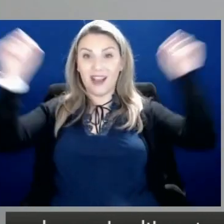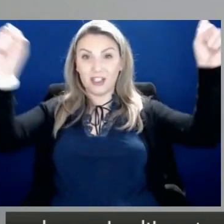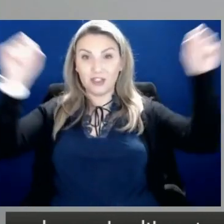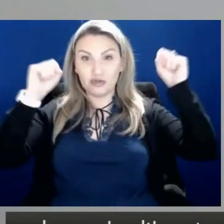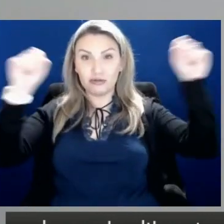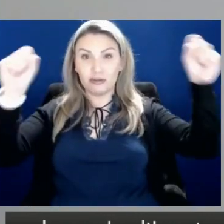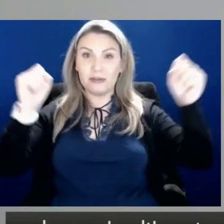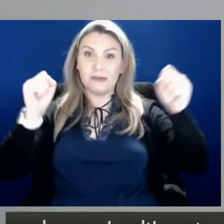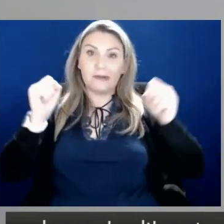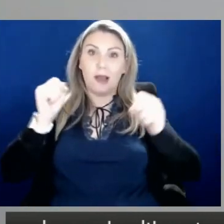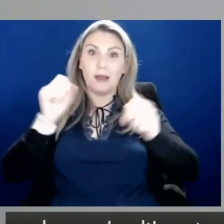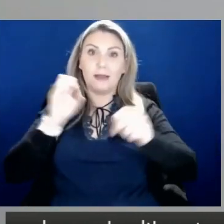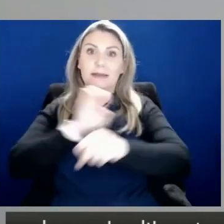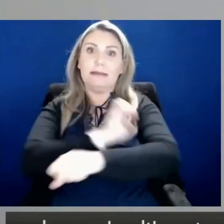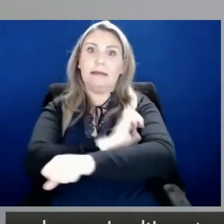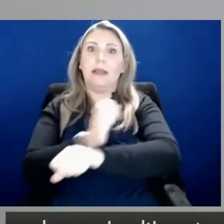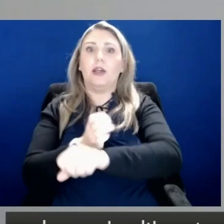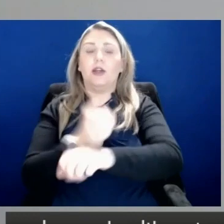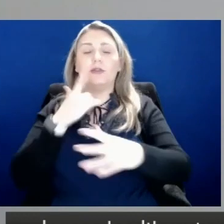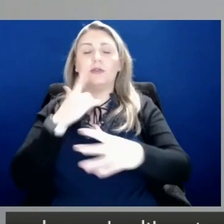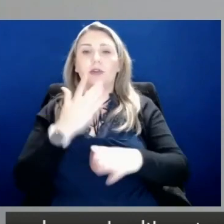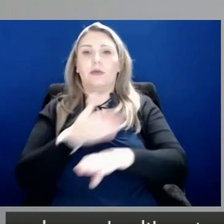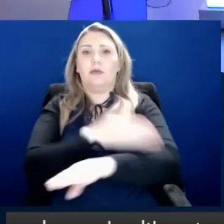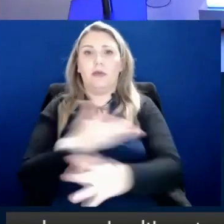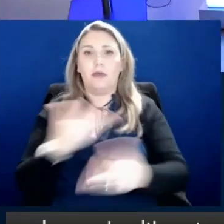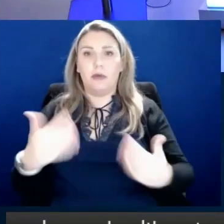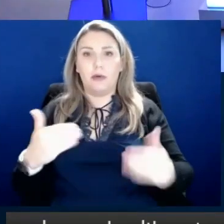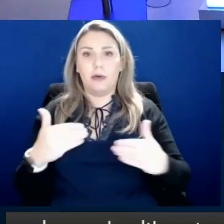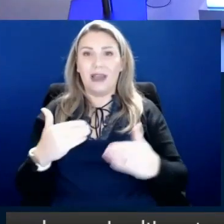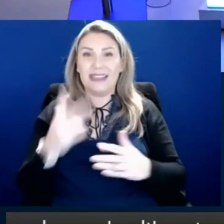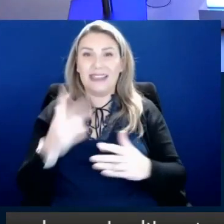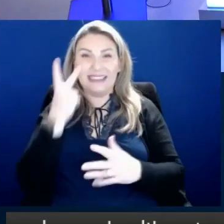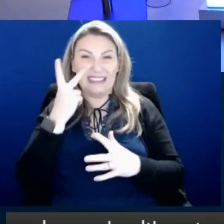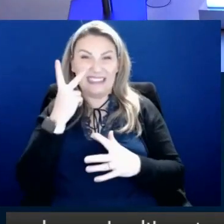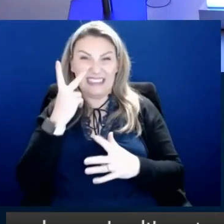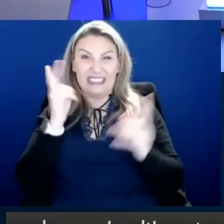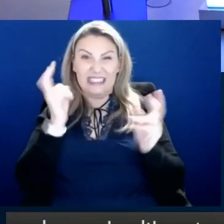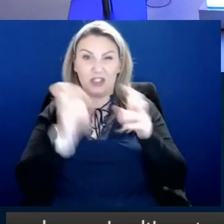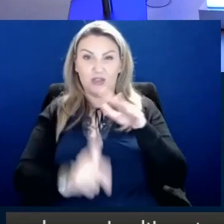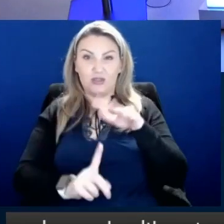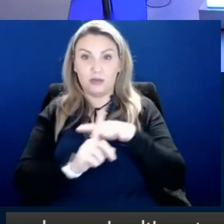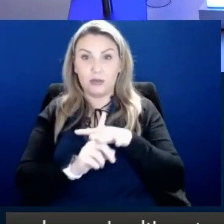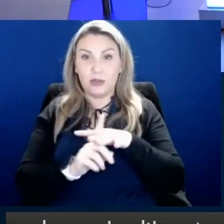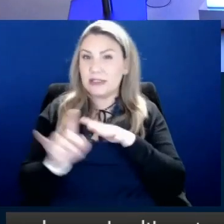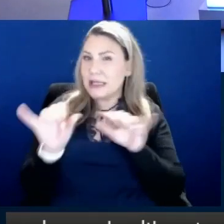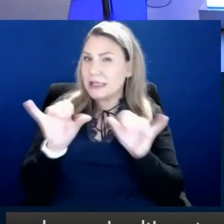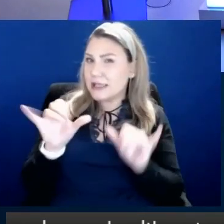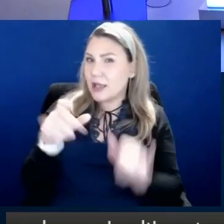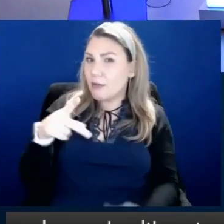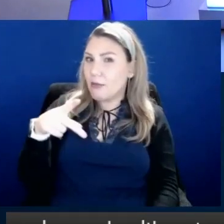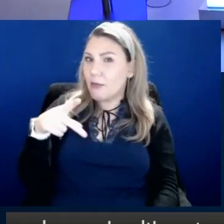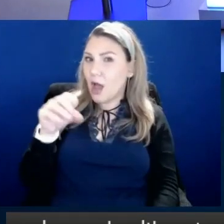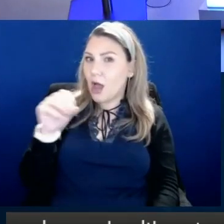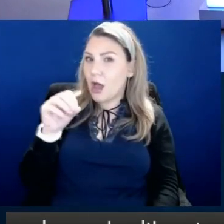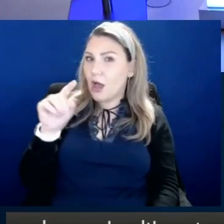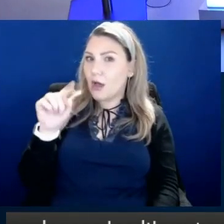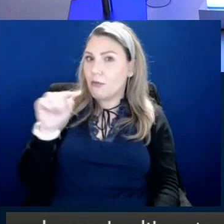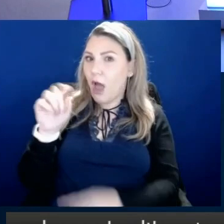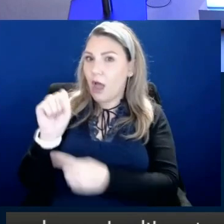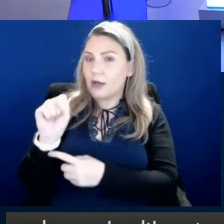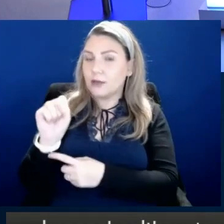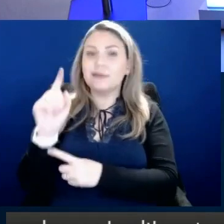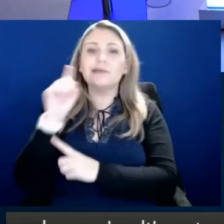see the issues come in. So is that similar to POTS? You've done a couple of stories on POTS. It sounds exactly like,